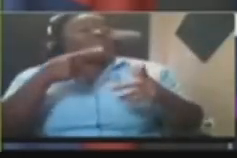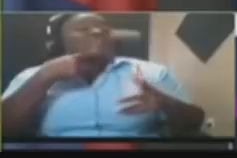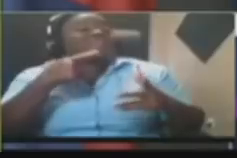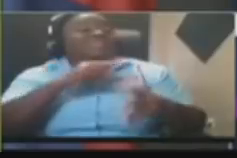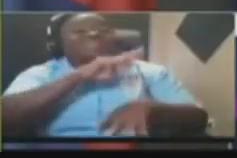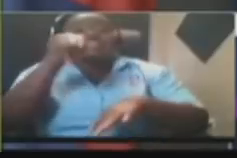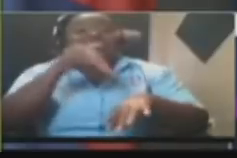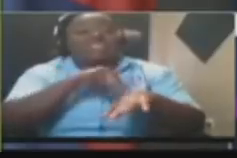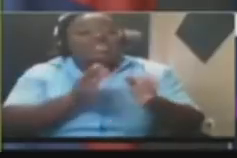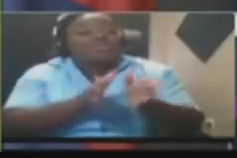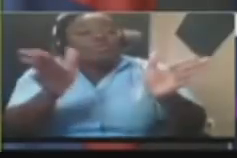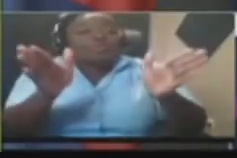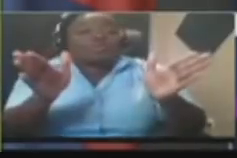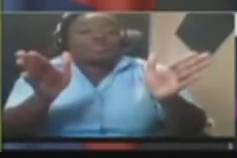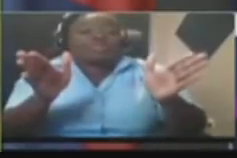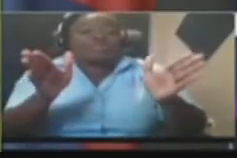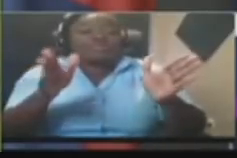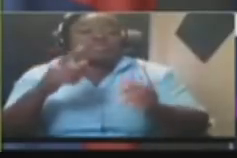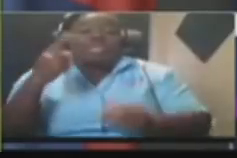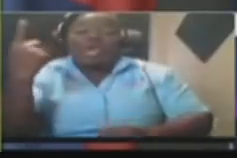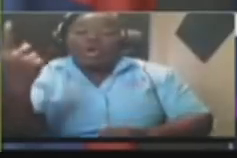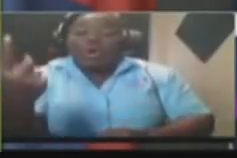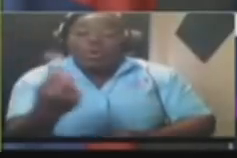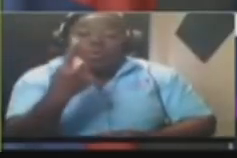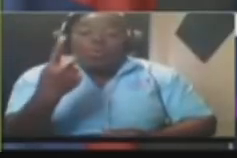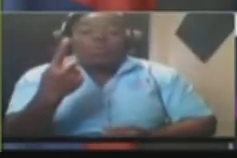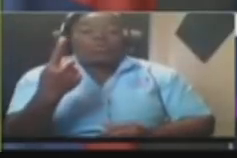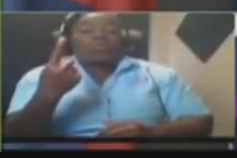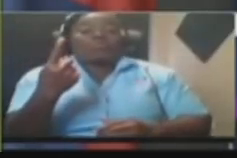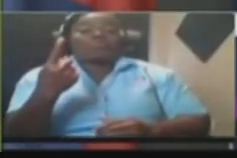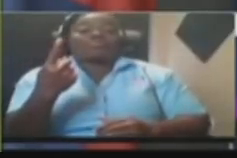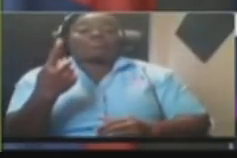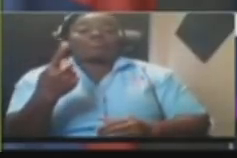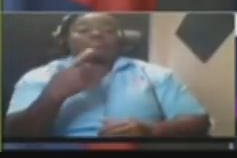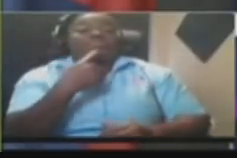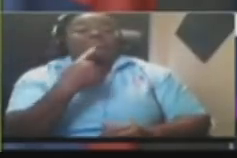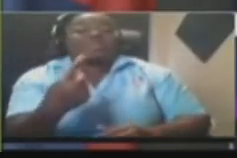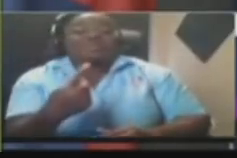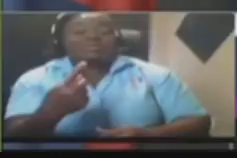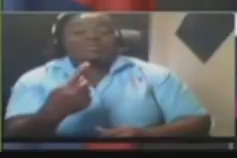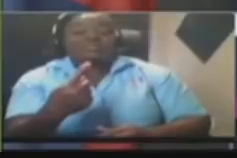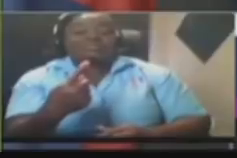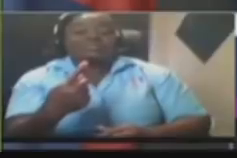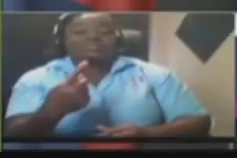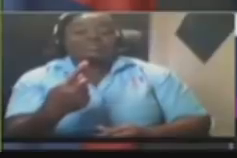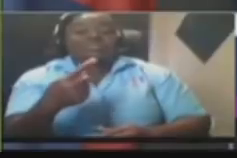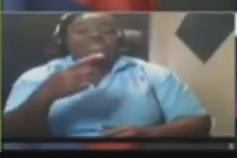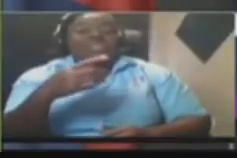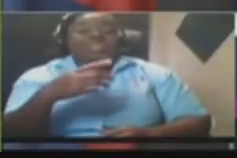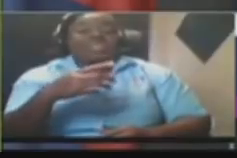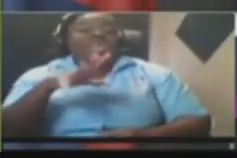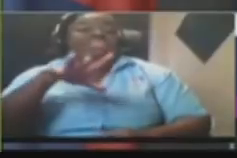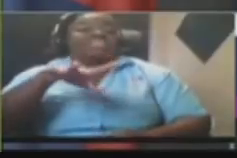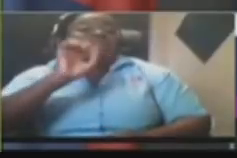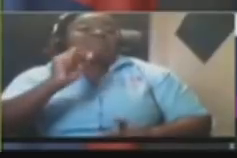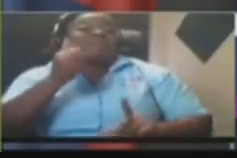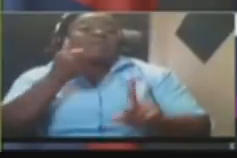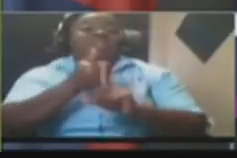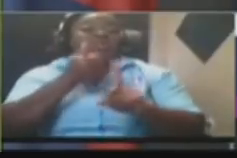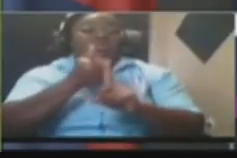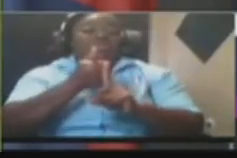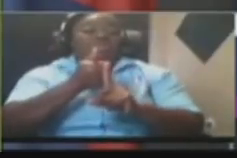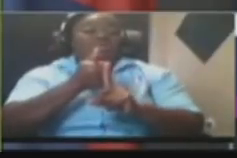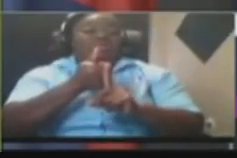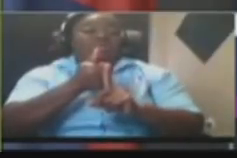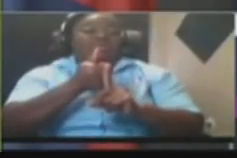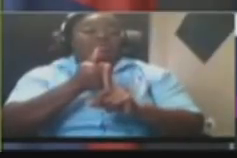the only reasonable response we have is to find our individual selves in that population